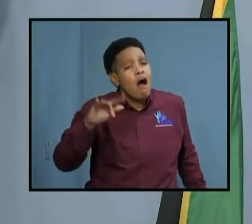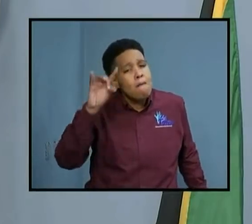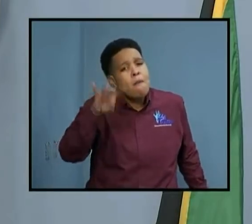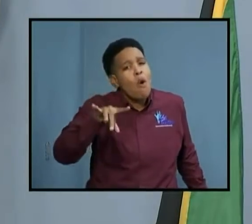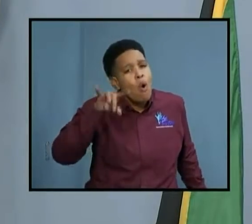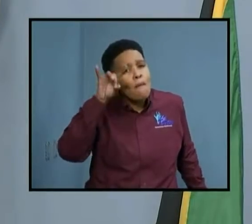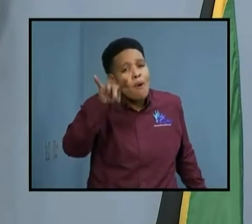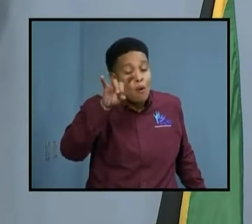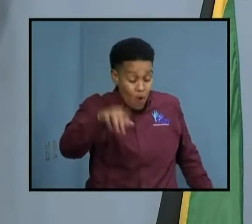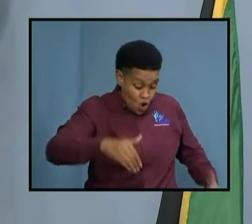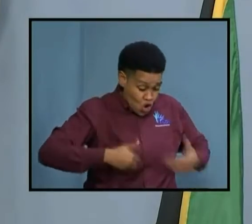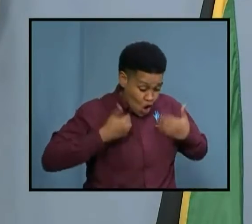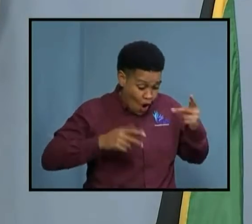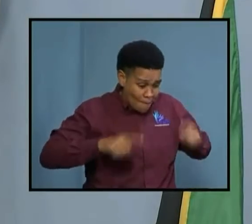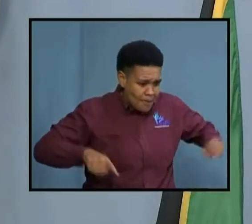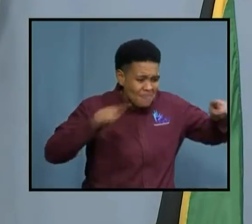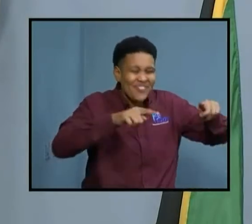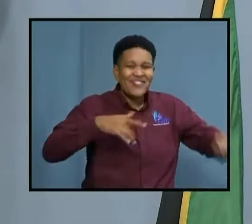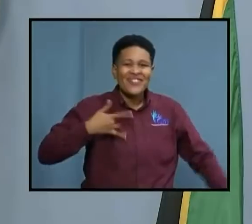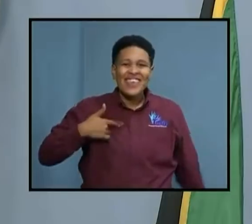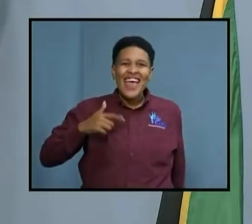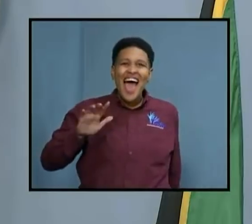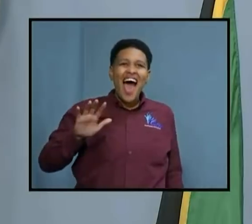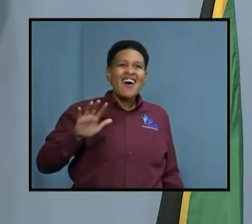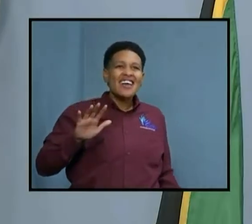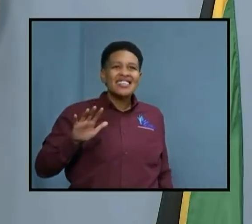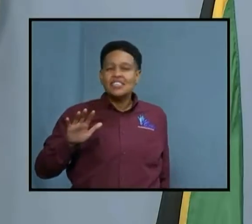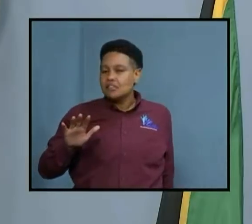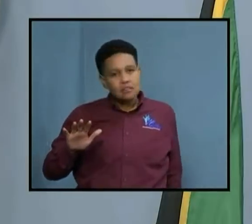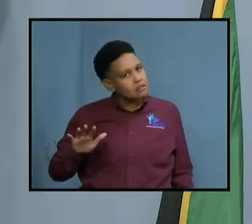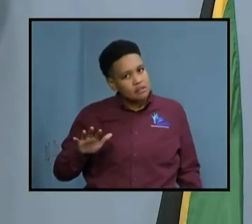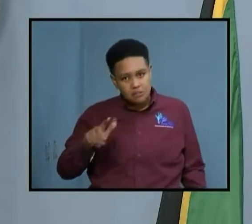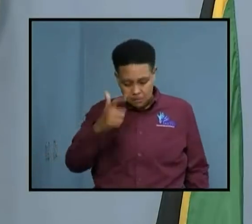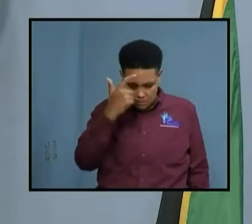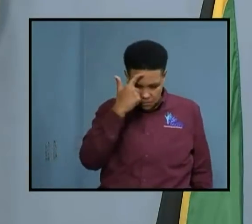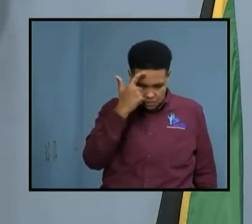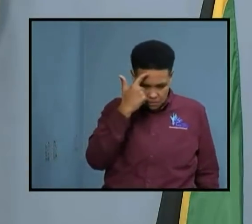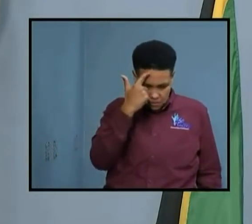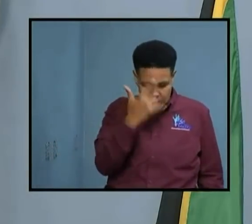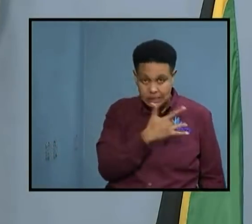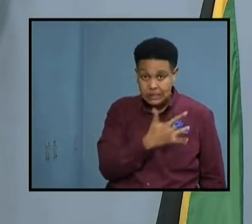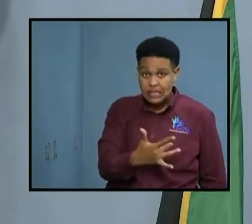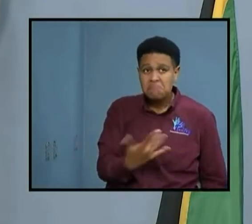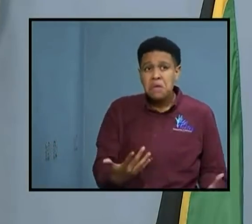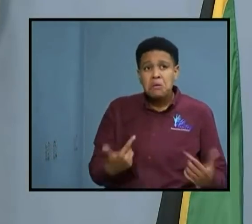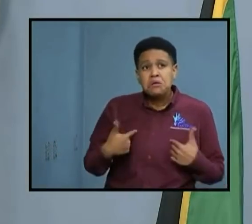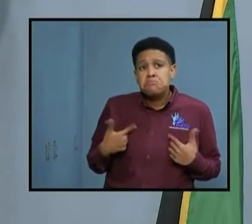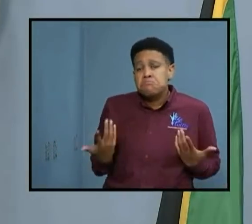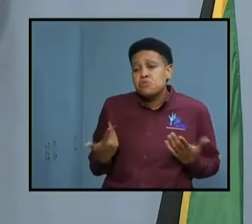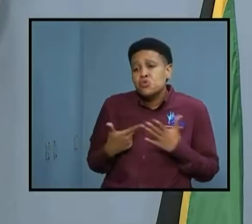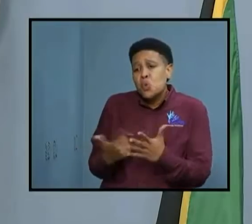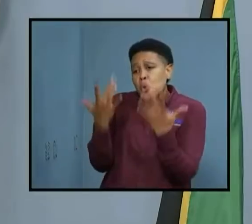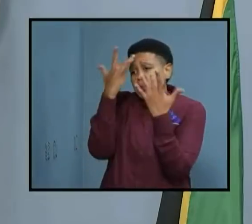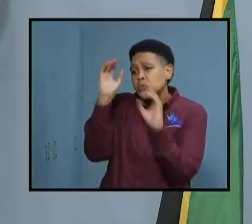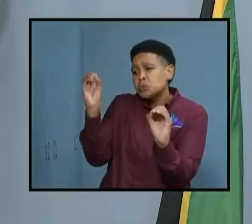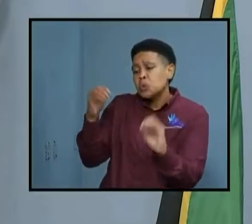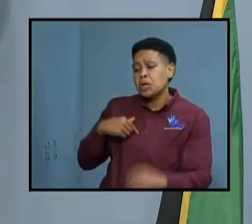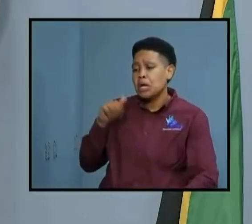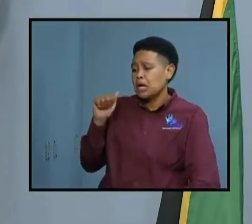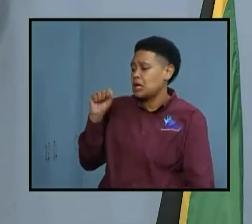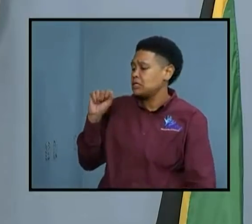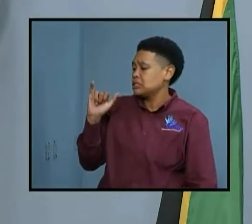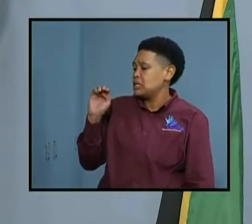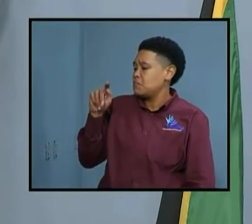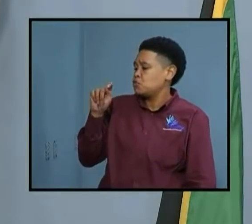persons also need to be sensitive. While you may be asymptomatic, you may